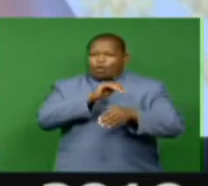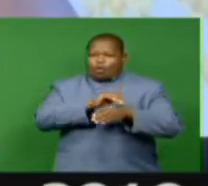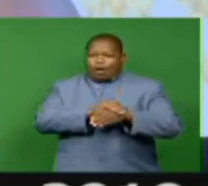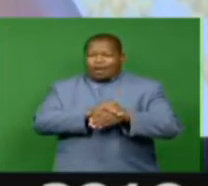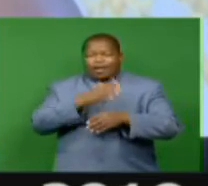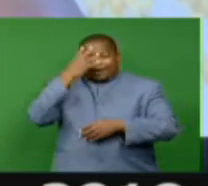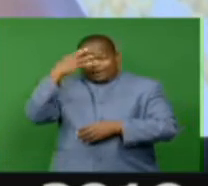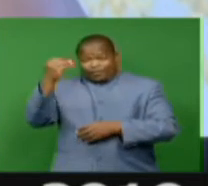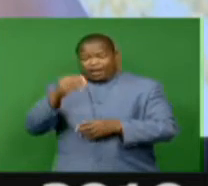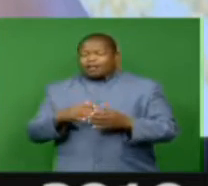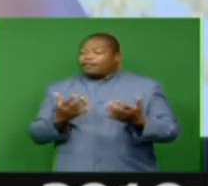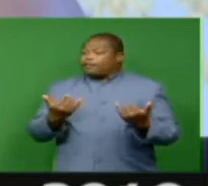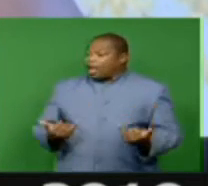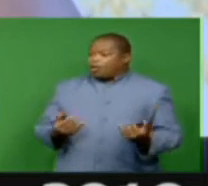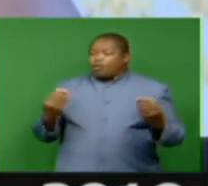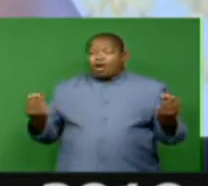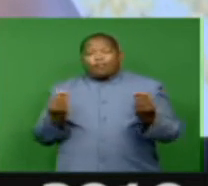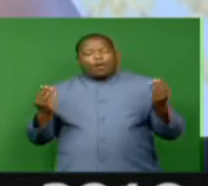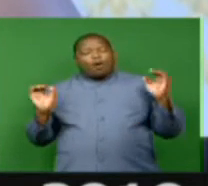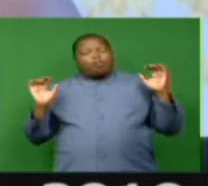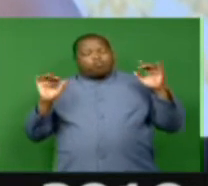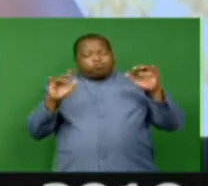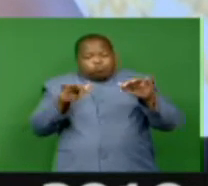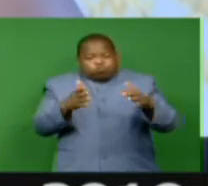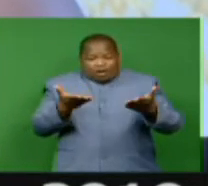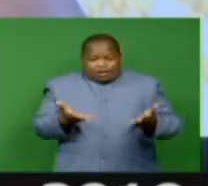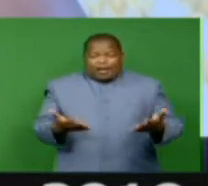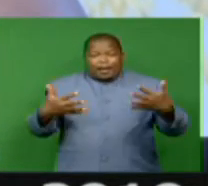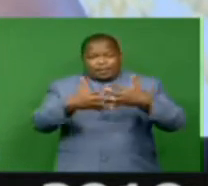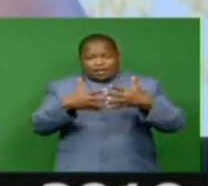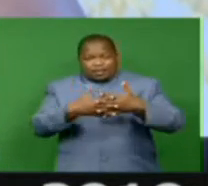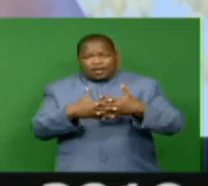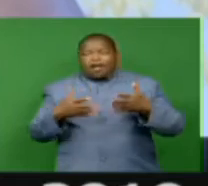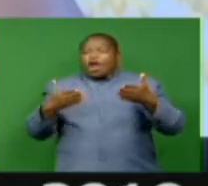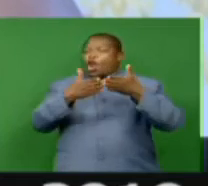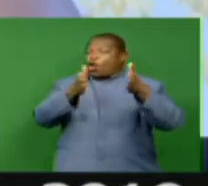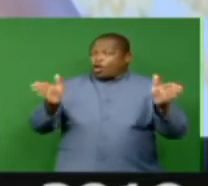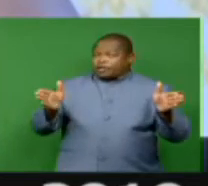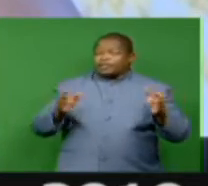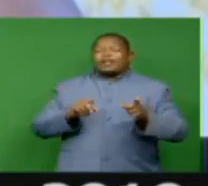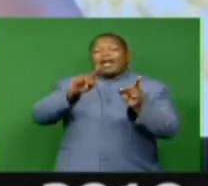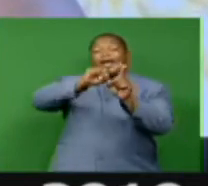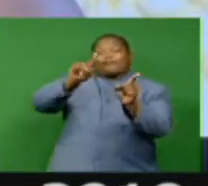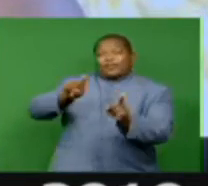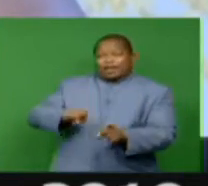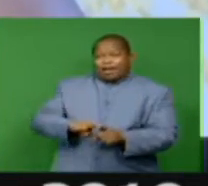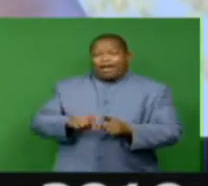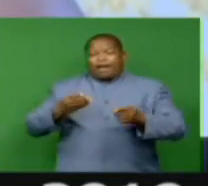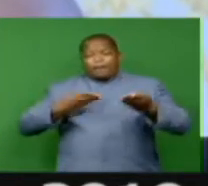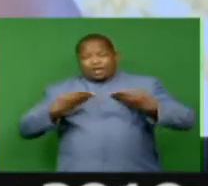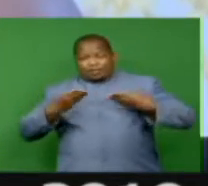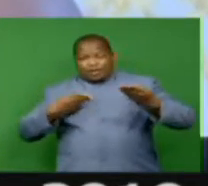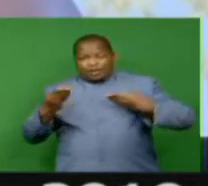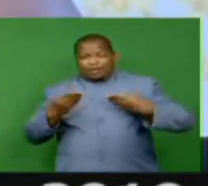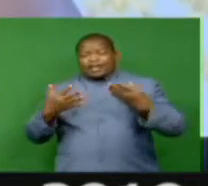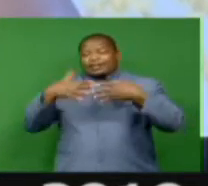of e-commerce platforms in Africa. I emphasize historic because we are the